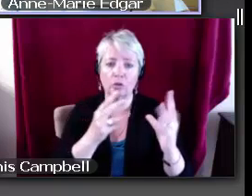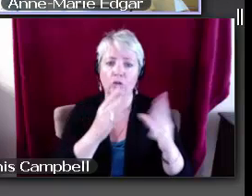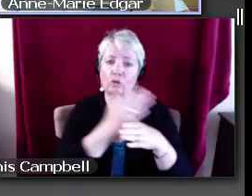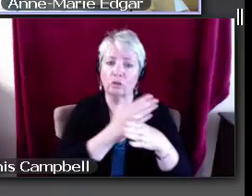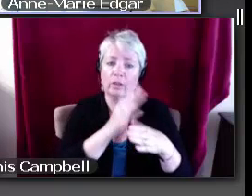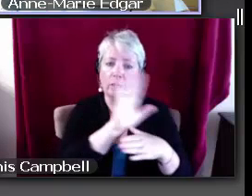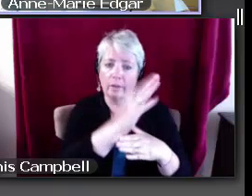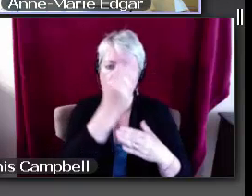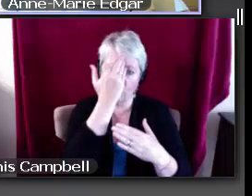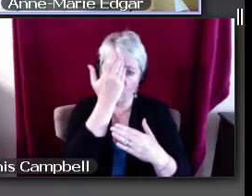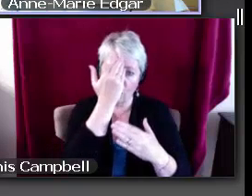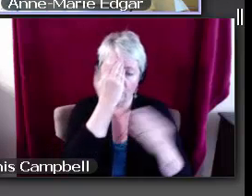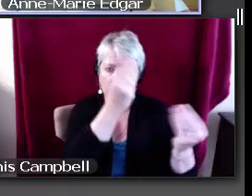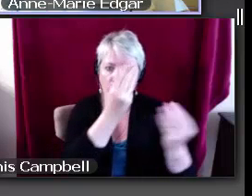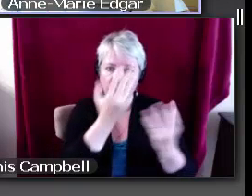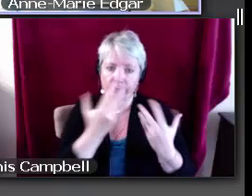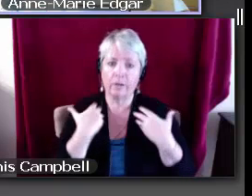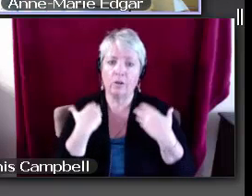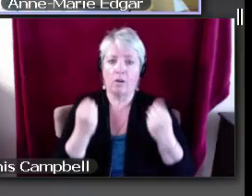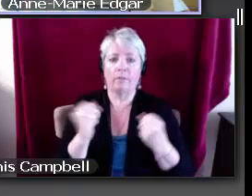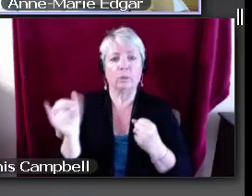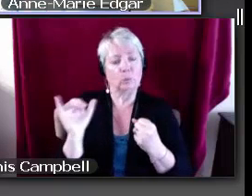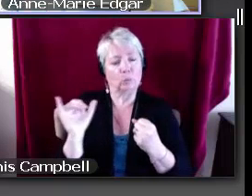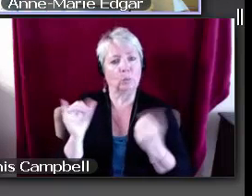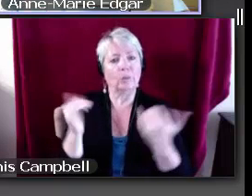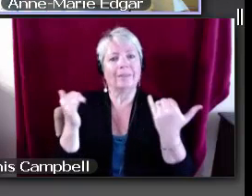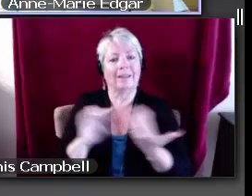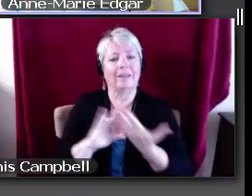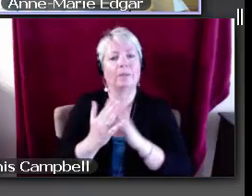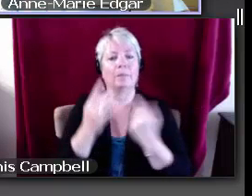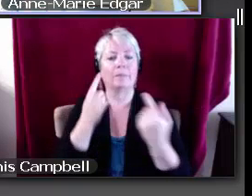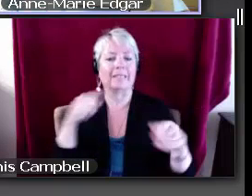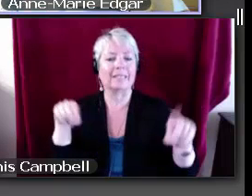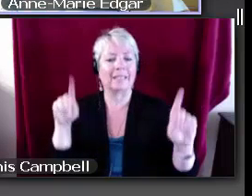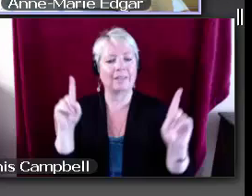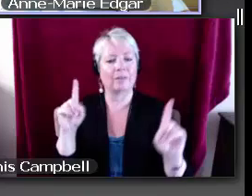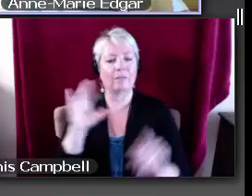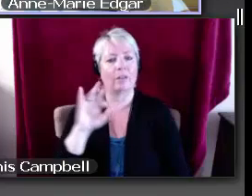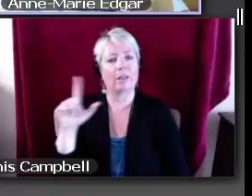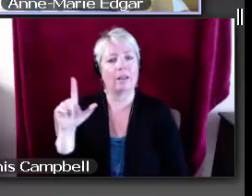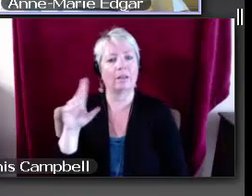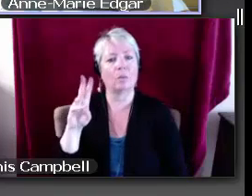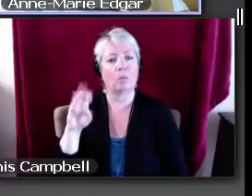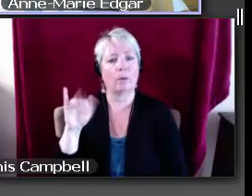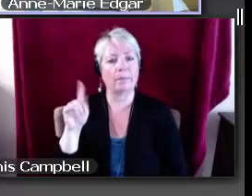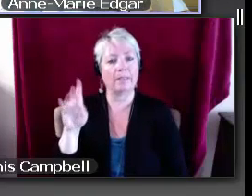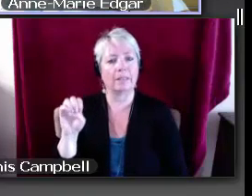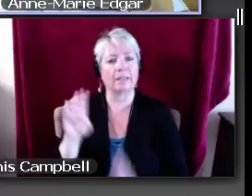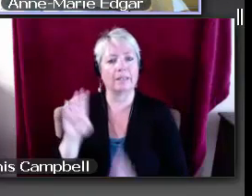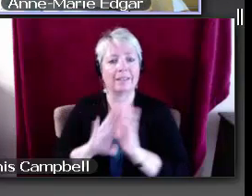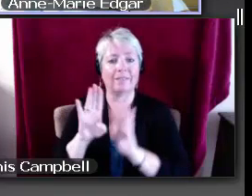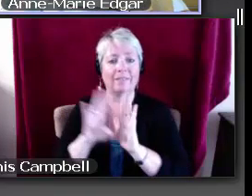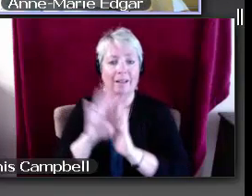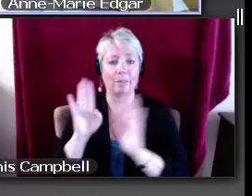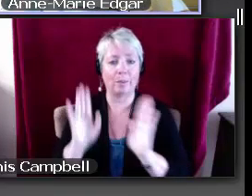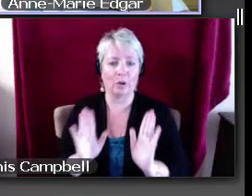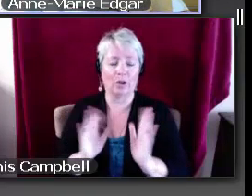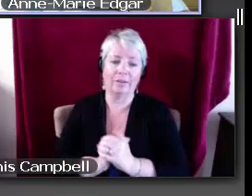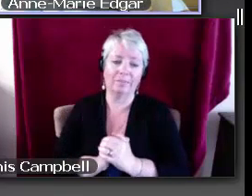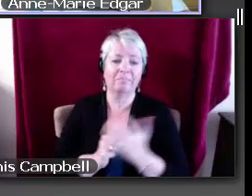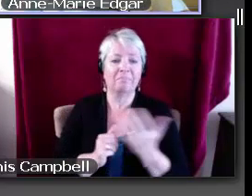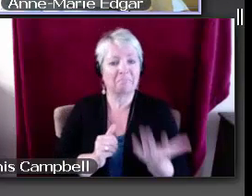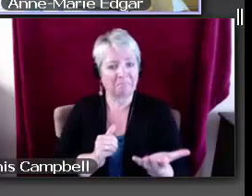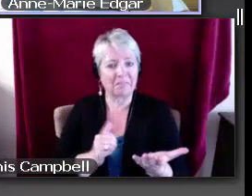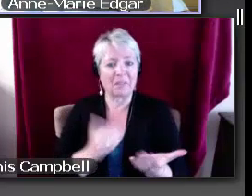confidence, which has shaped my career as a successful freelance website developer. Well, that's a really nice quotation from